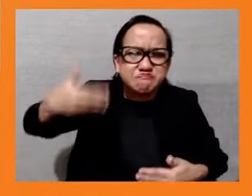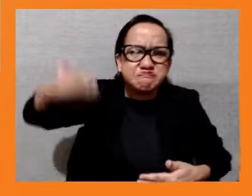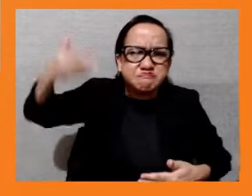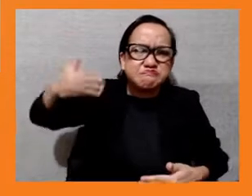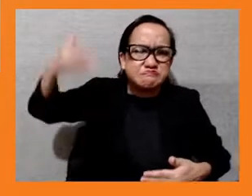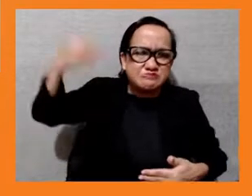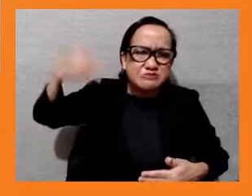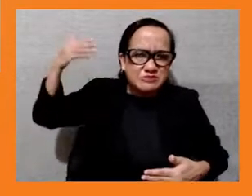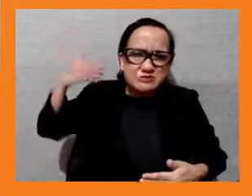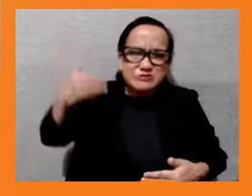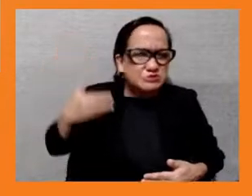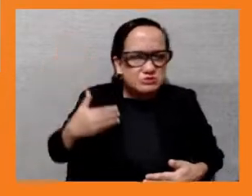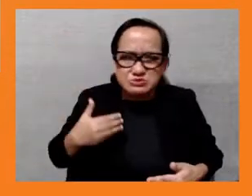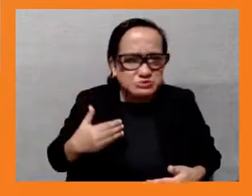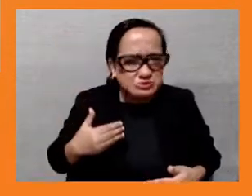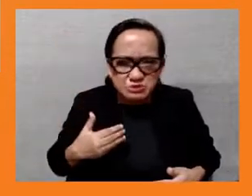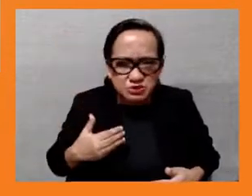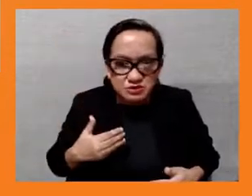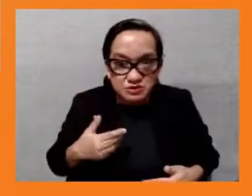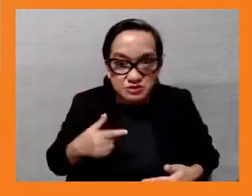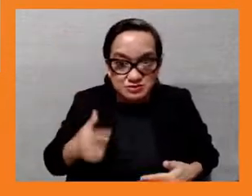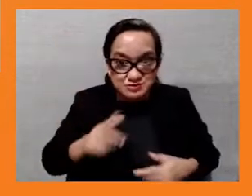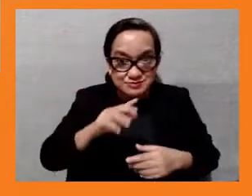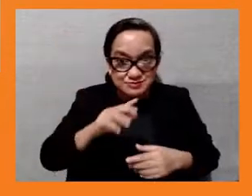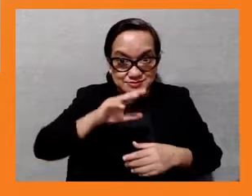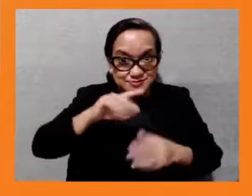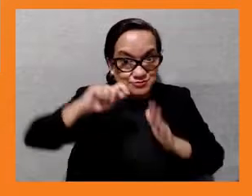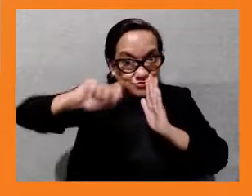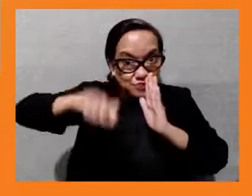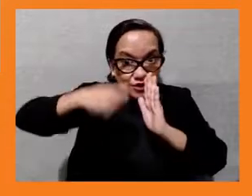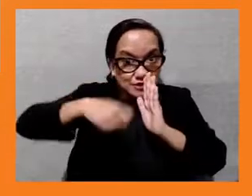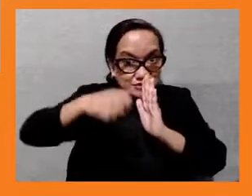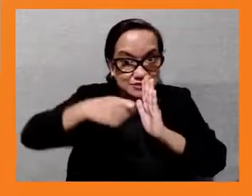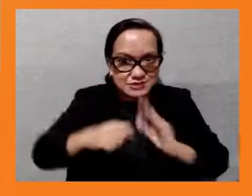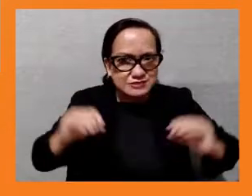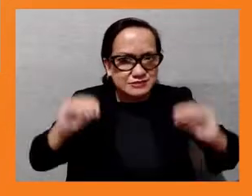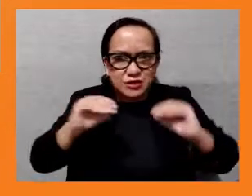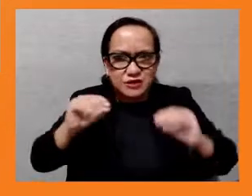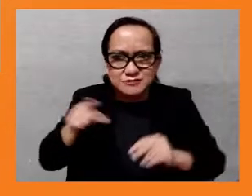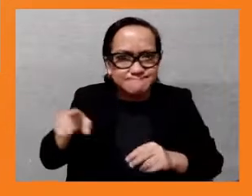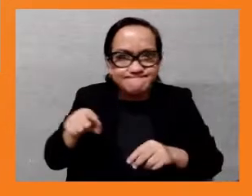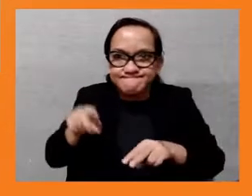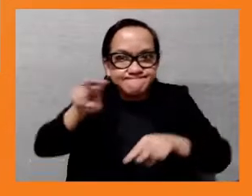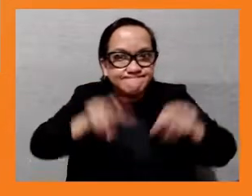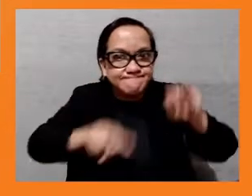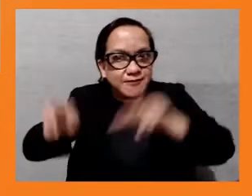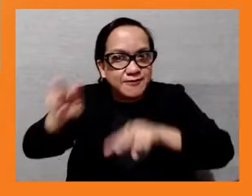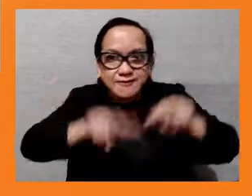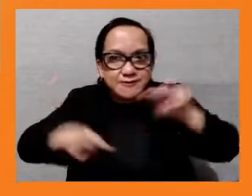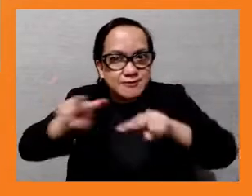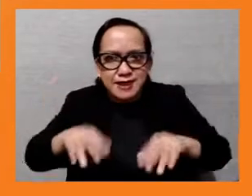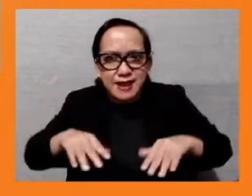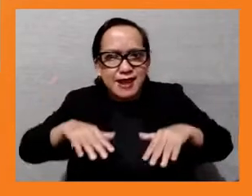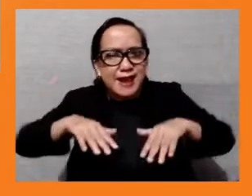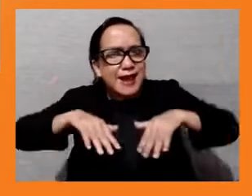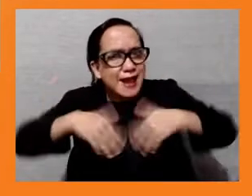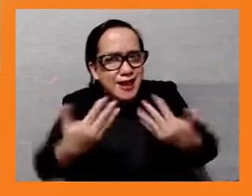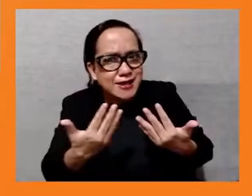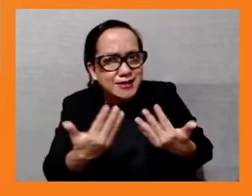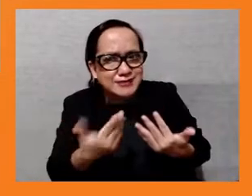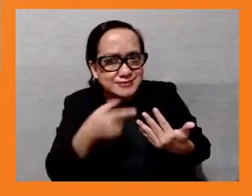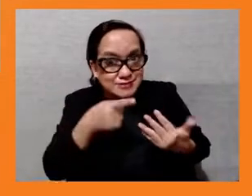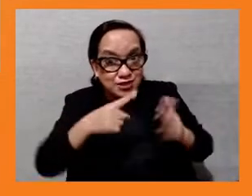Now, ADB's Asia Renewable Energy Asia Fund supported as one of its sub-projects in the Philippines, the